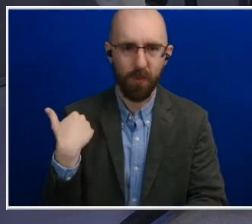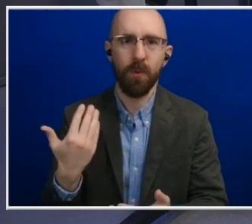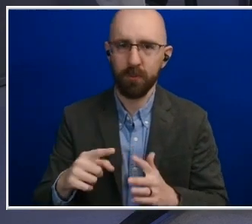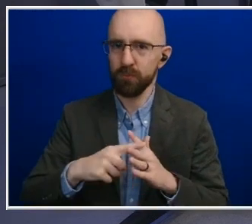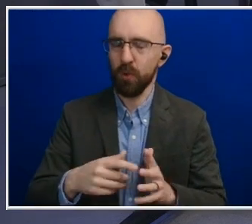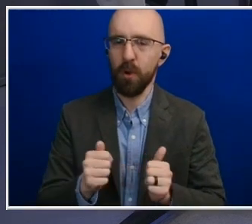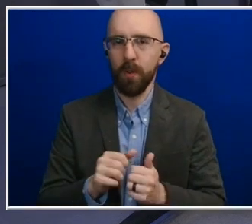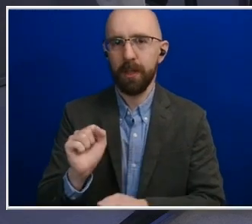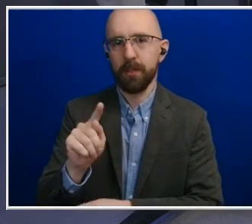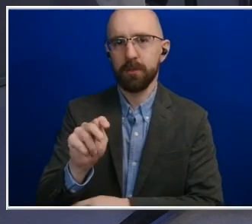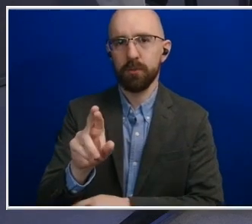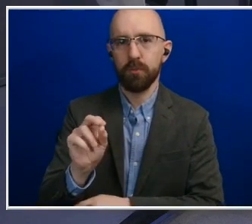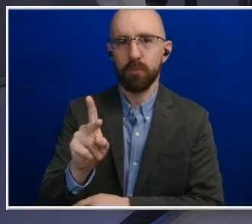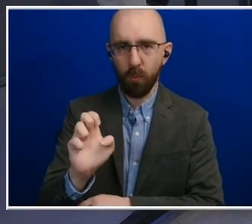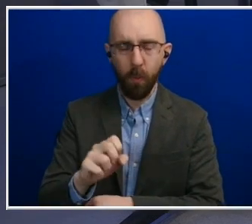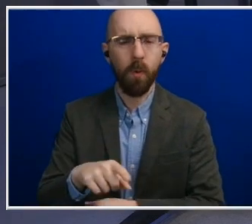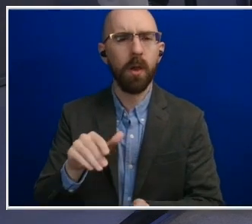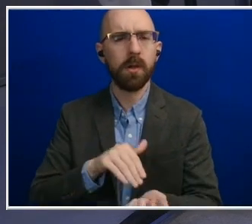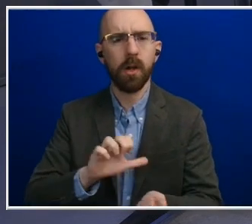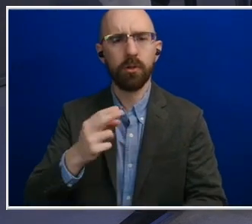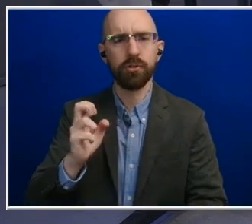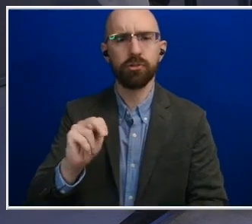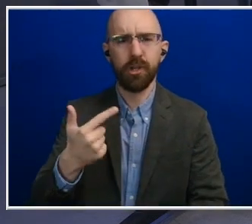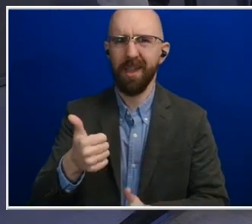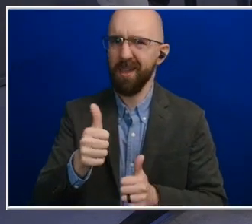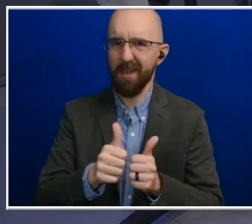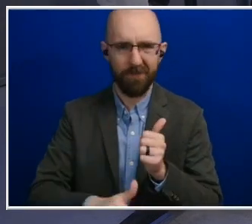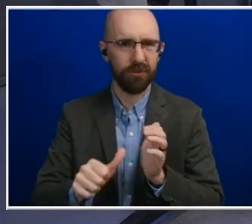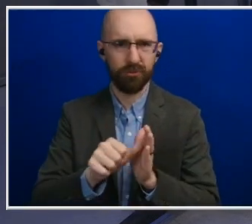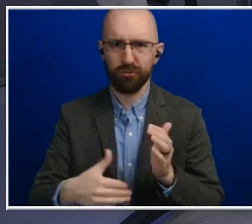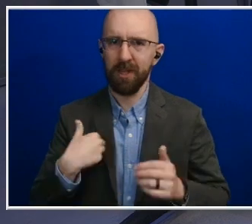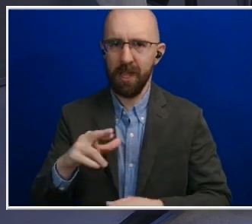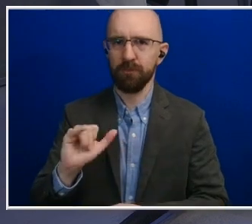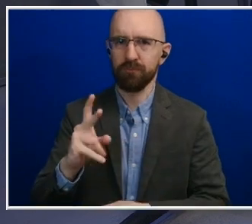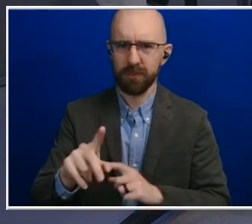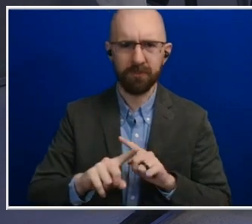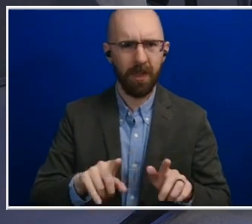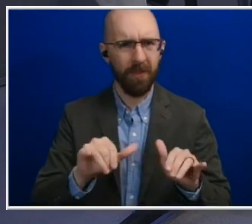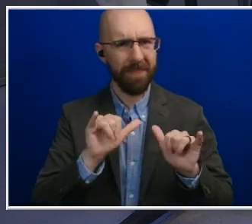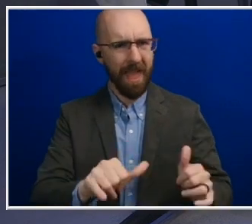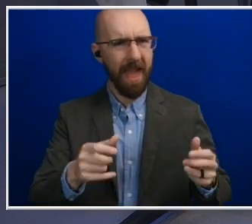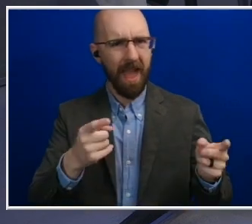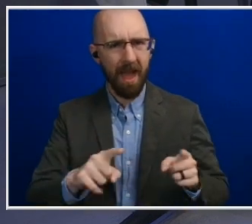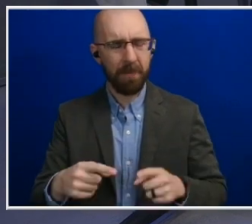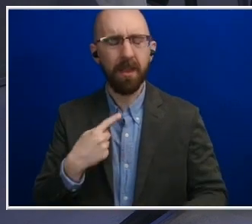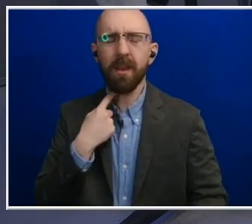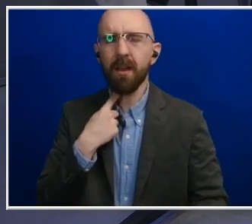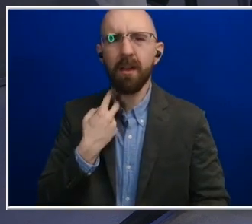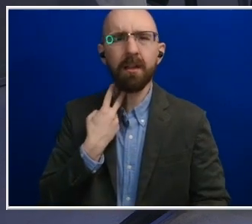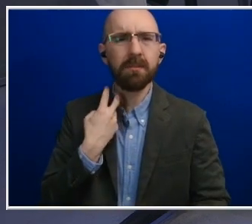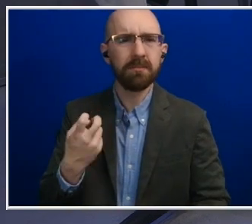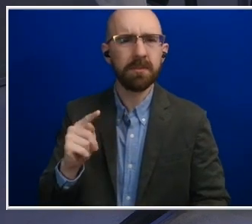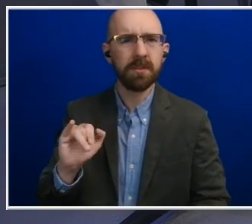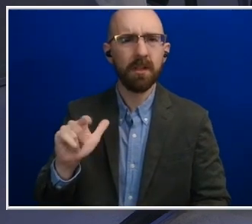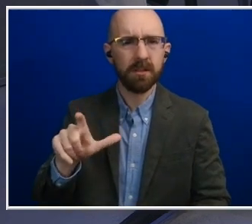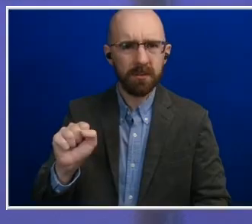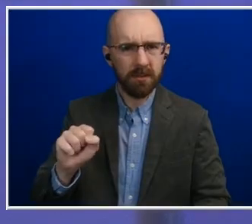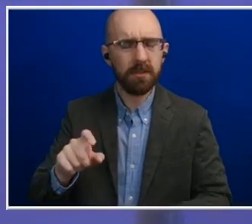Dr. Chang, every surgery, as we know, comes with a risk. But how does that happen? A tonsillectomy, then leading to a stroke. Is this